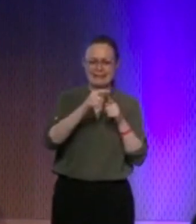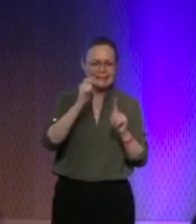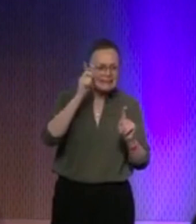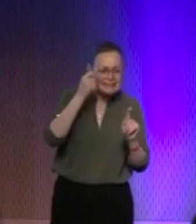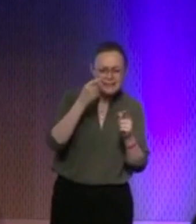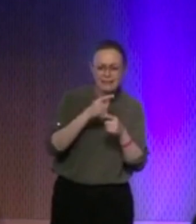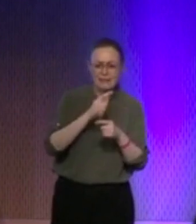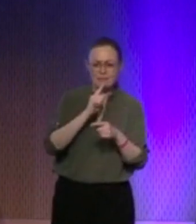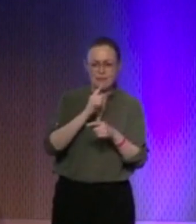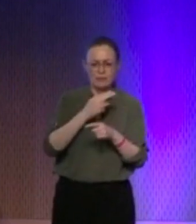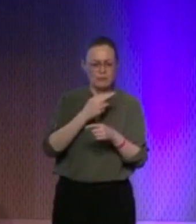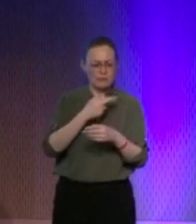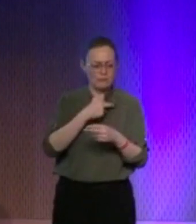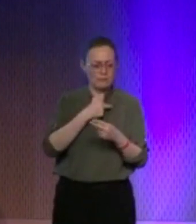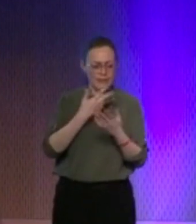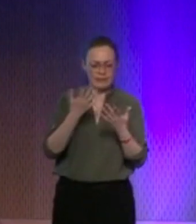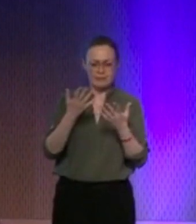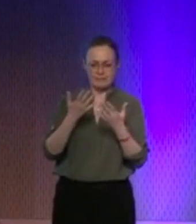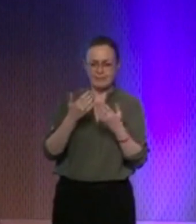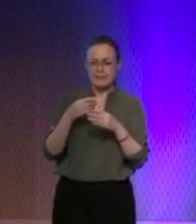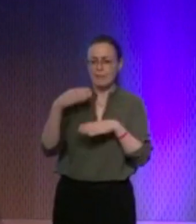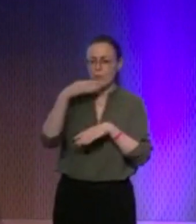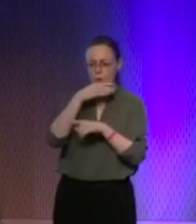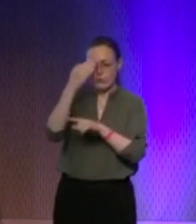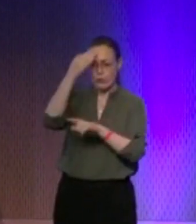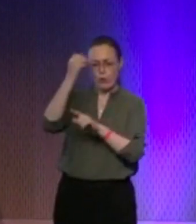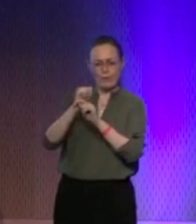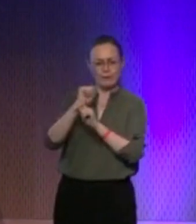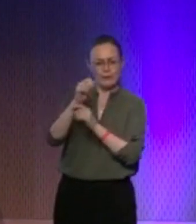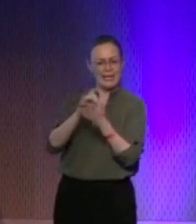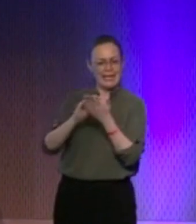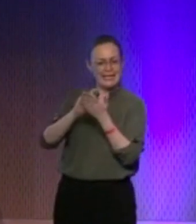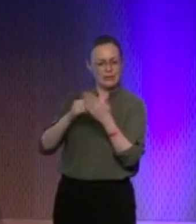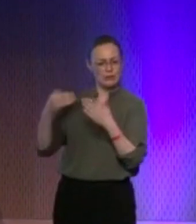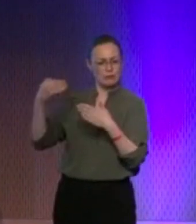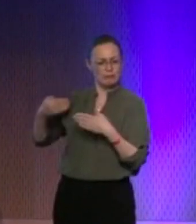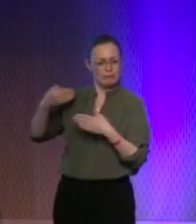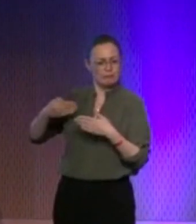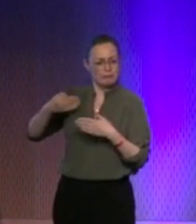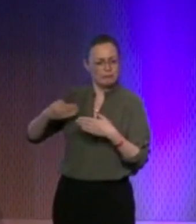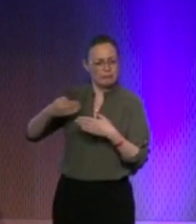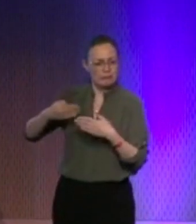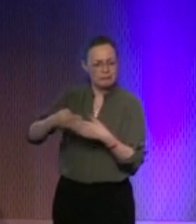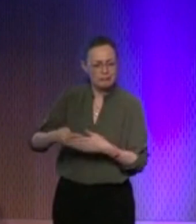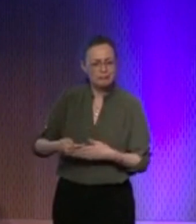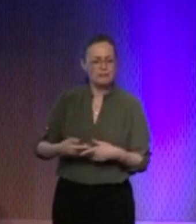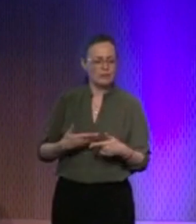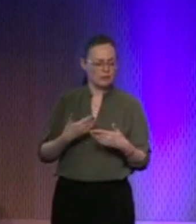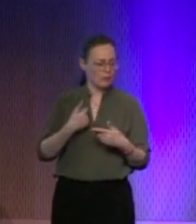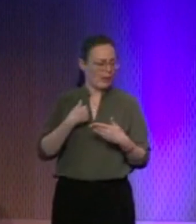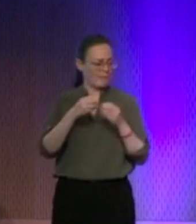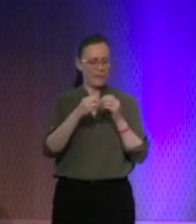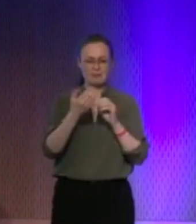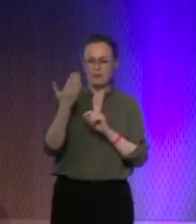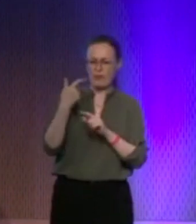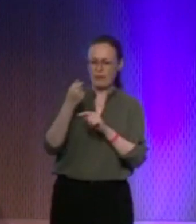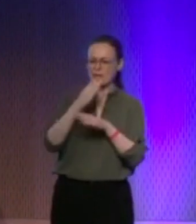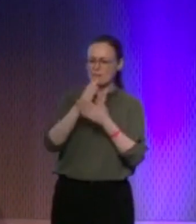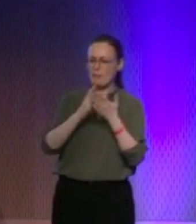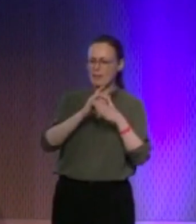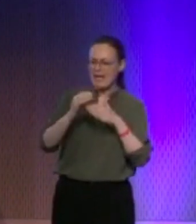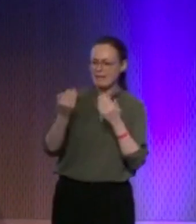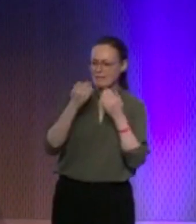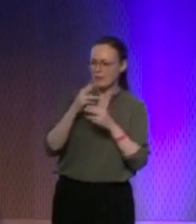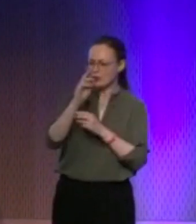really to get a very good clinical history. And that's why I kind of gave you some prompts on, the information to give